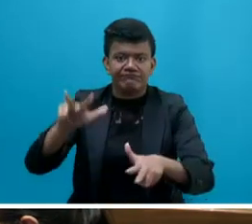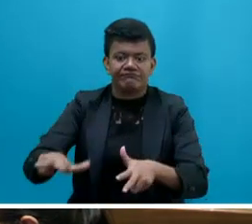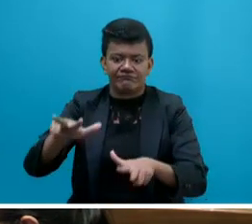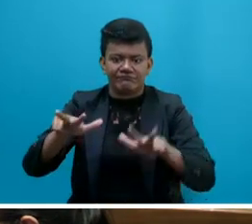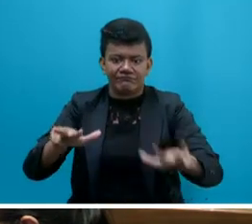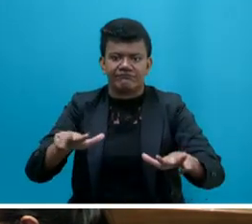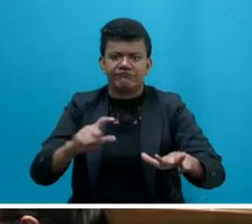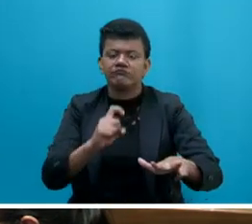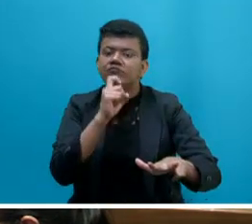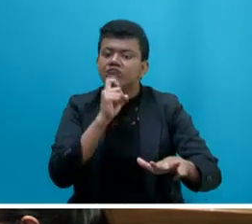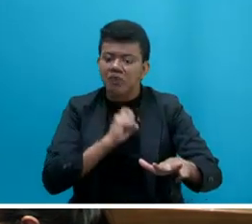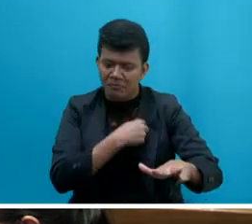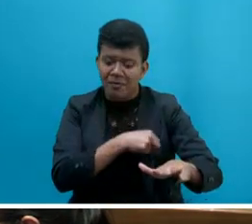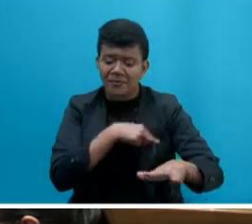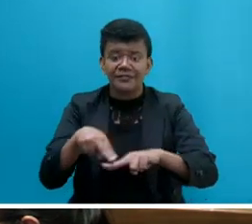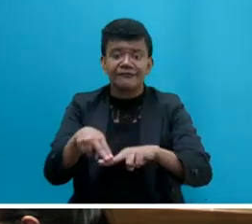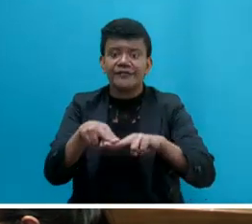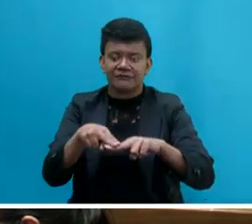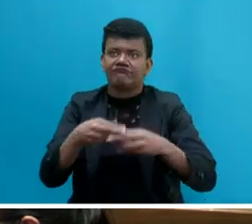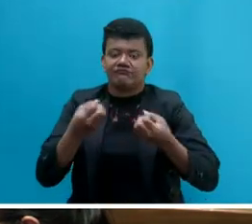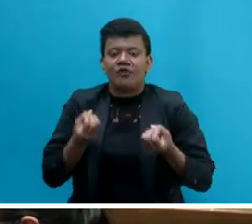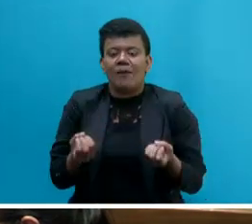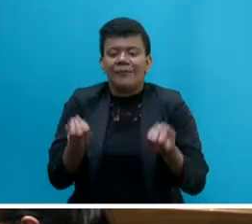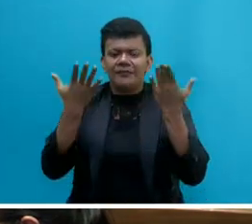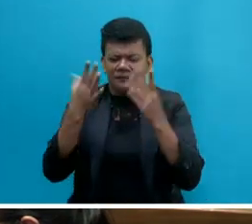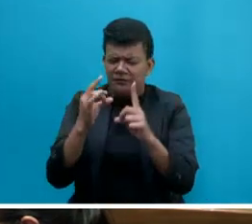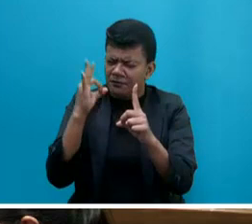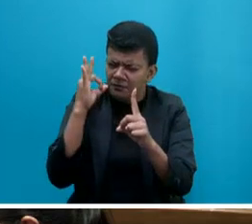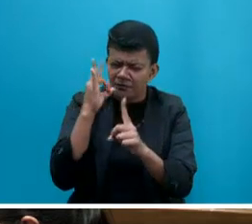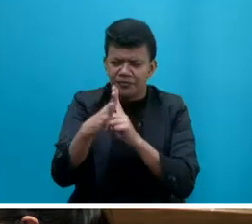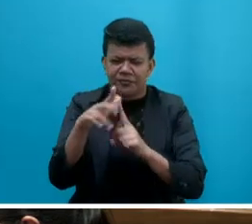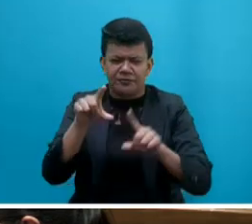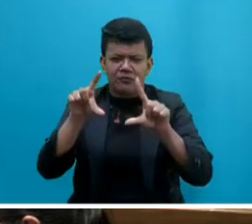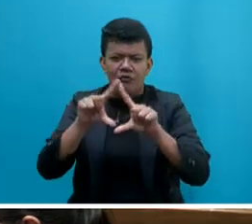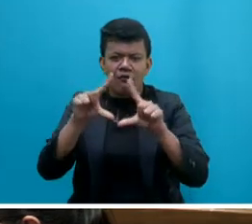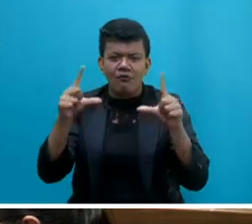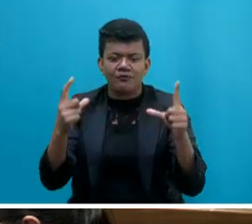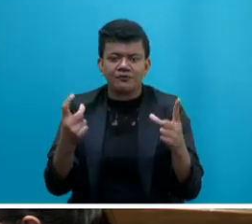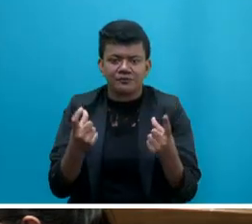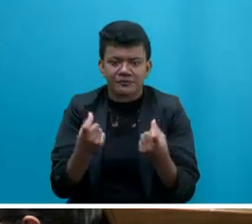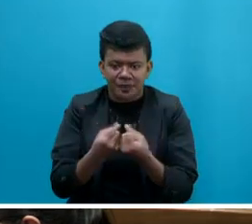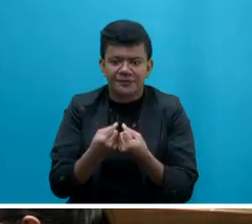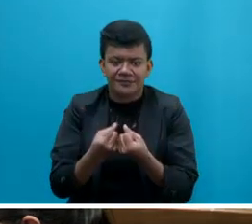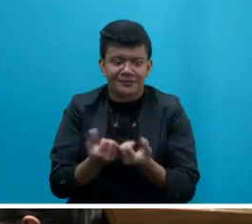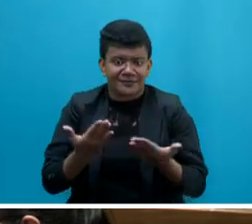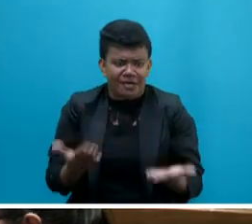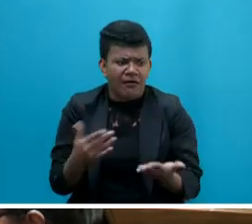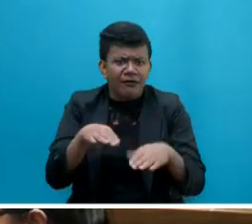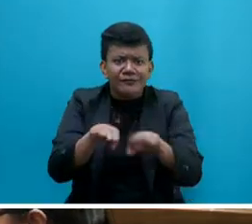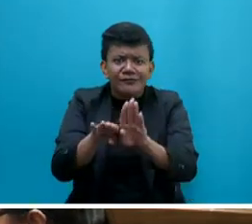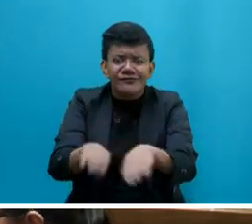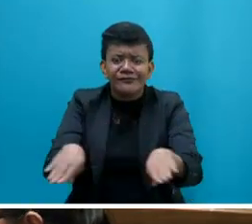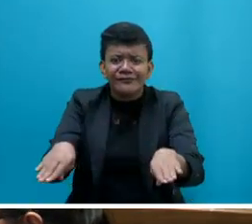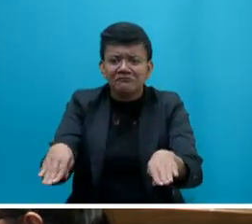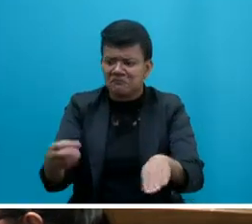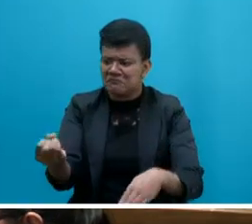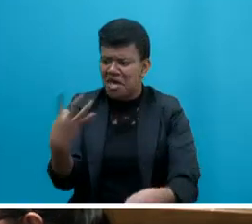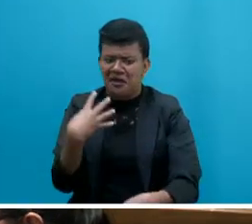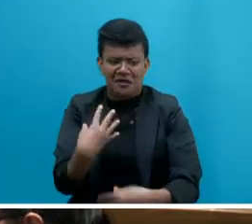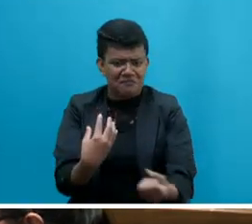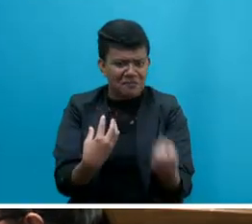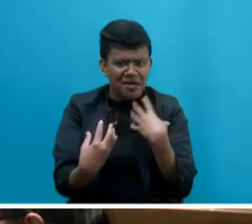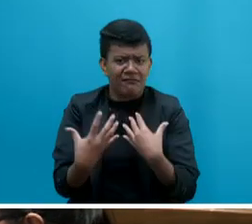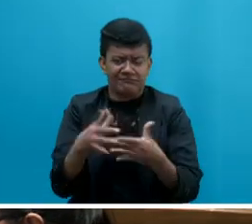very important convention. And I fully support your statement that our children are telling us loud and clear that it is time for